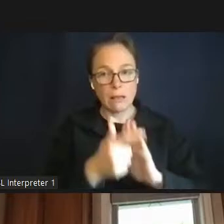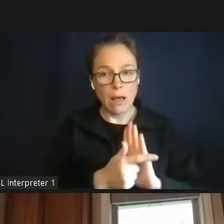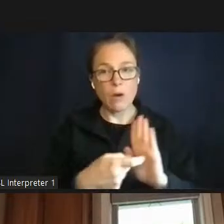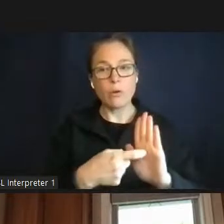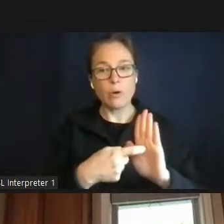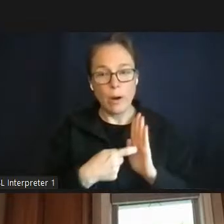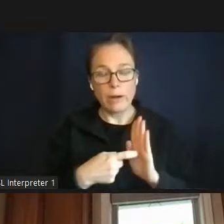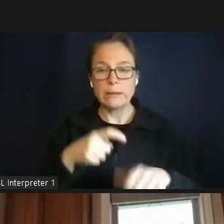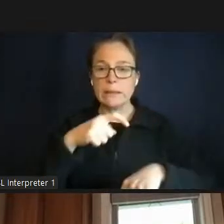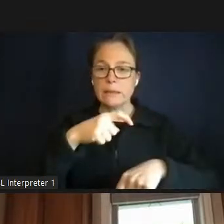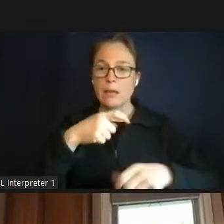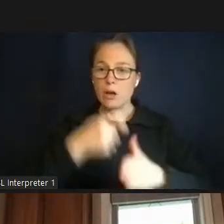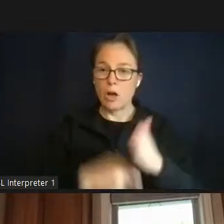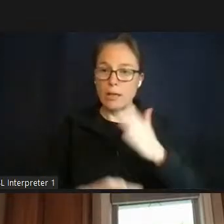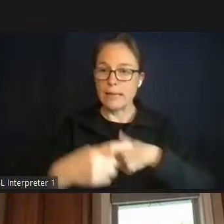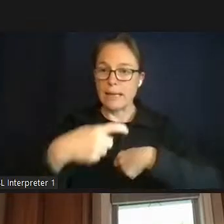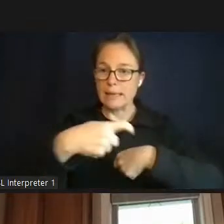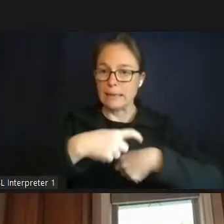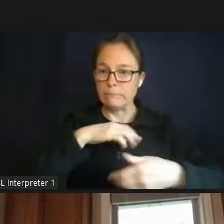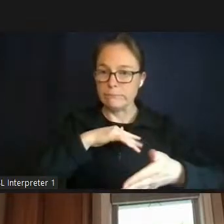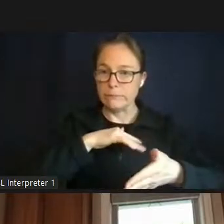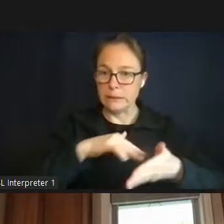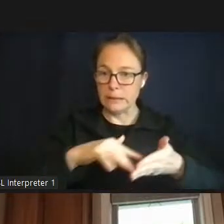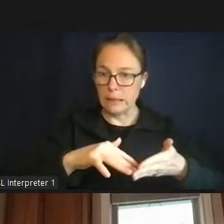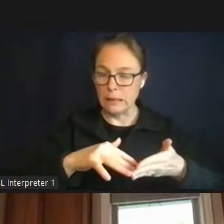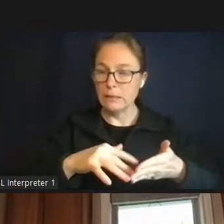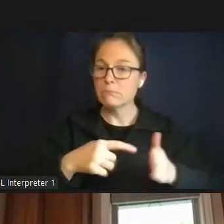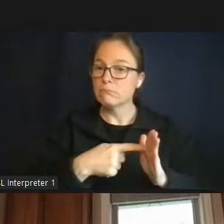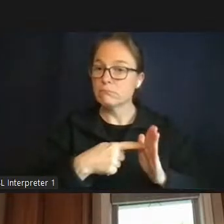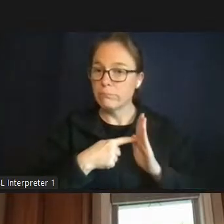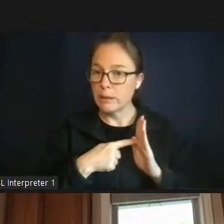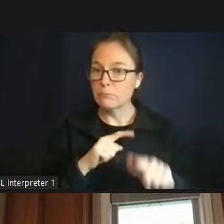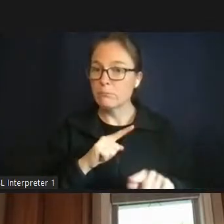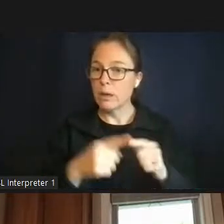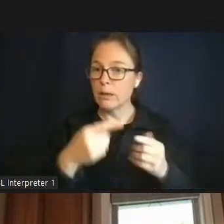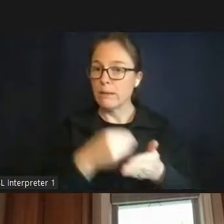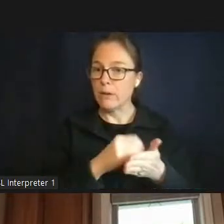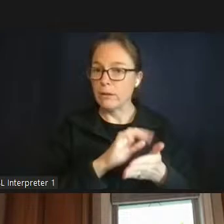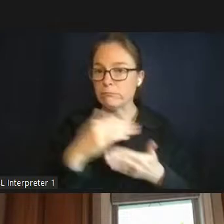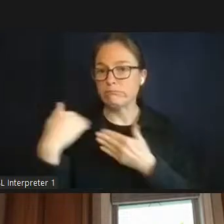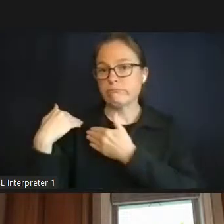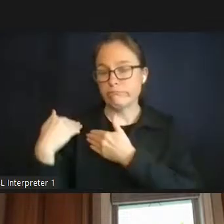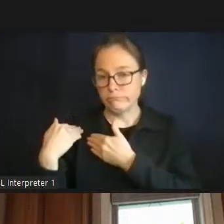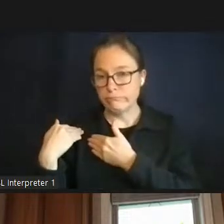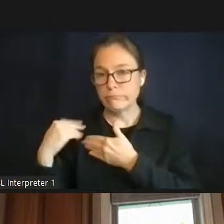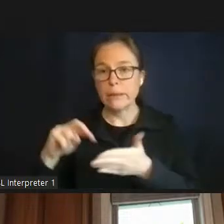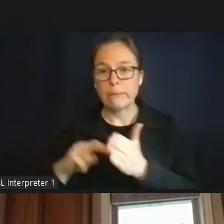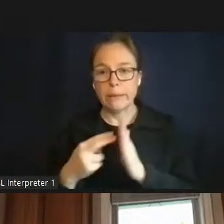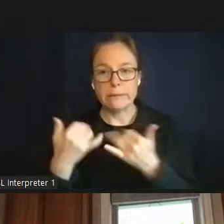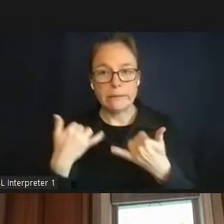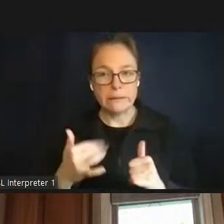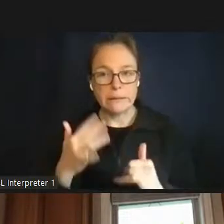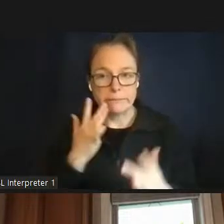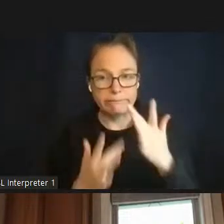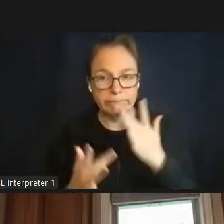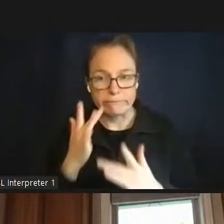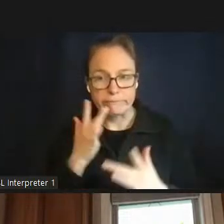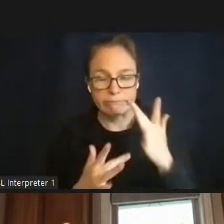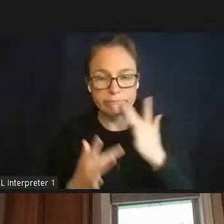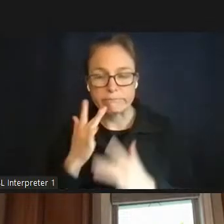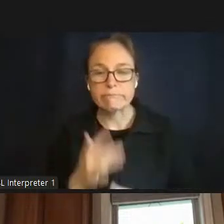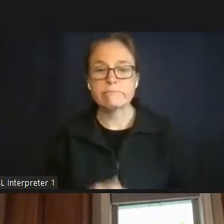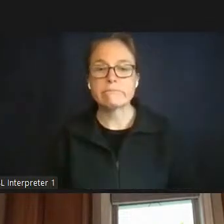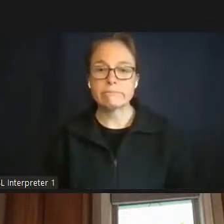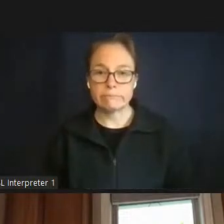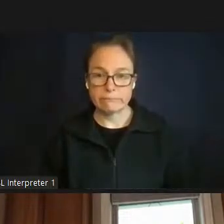time study, but even though that's mandated, the funding obligations have resulted in shortfalls over the last several fiscal years.